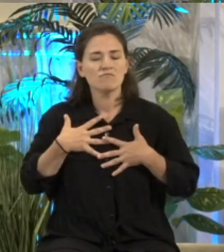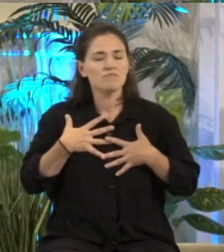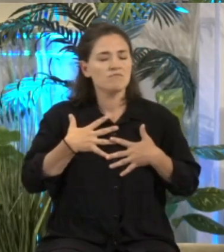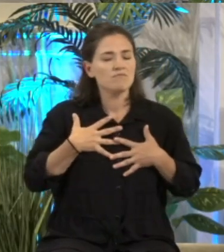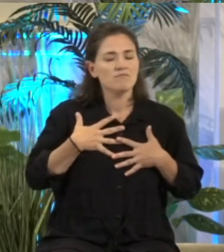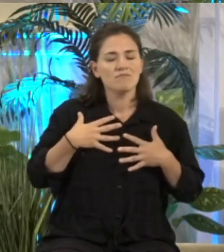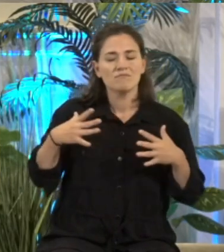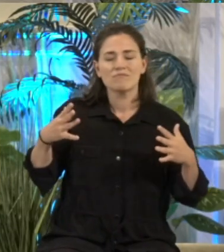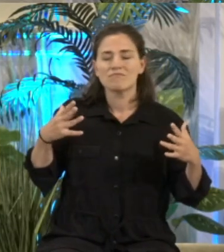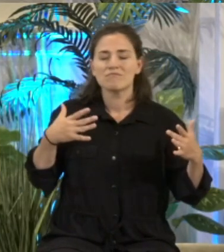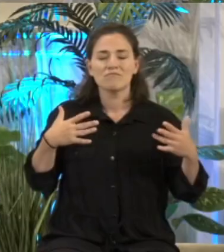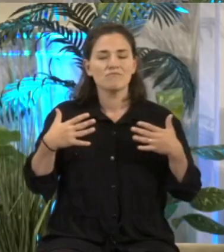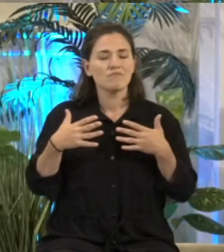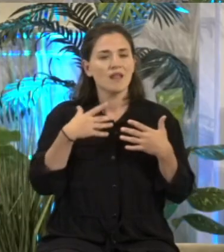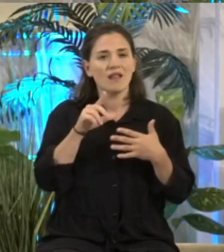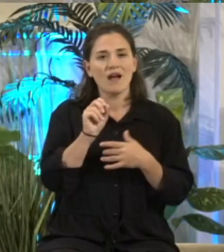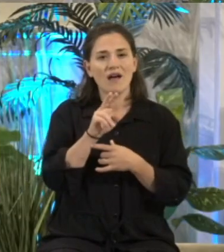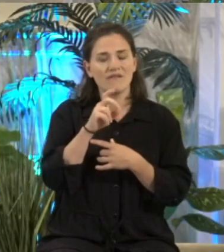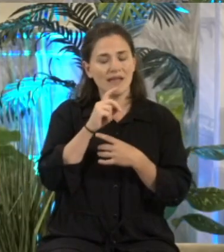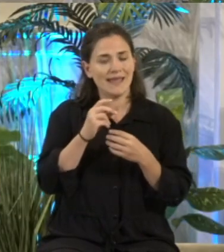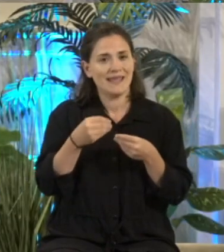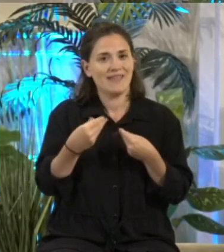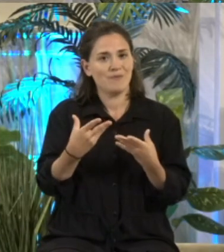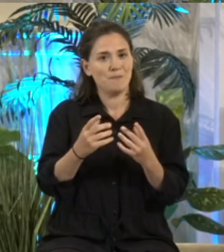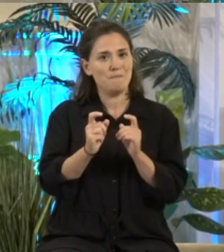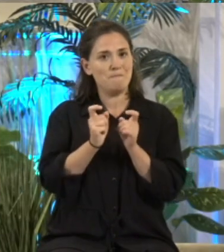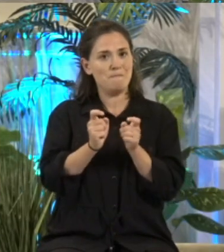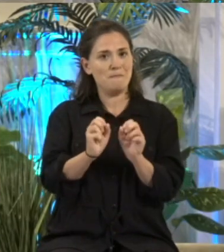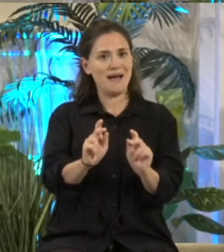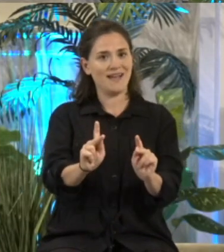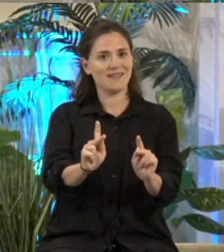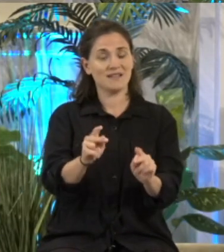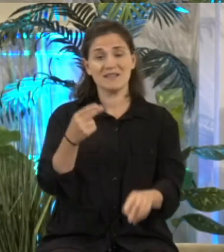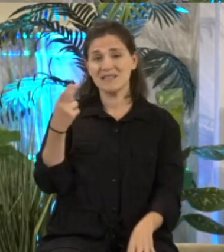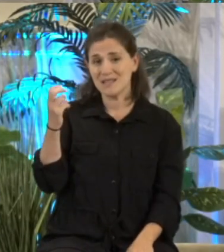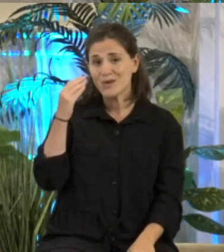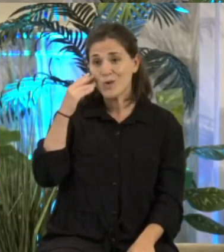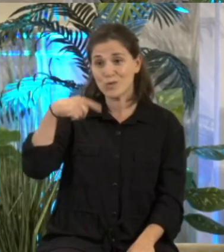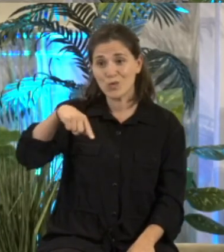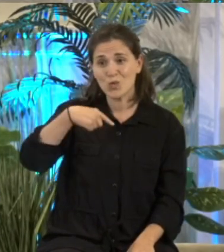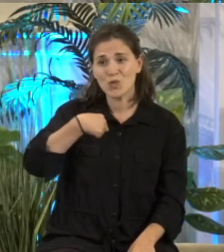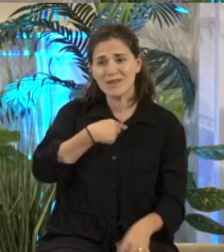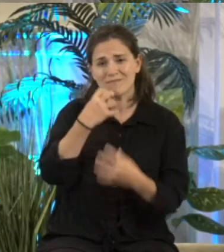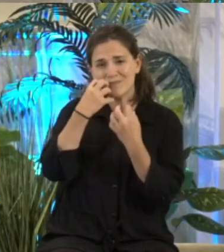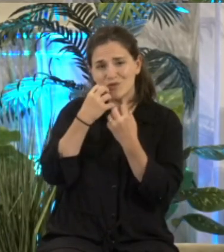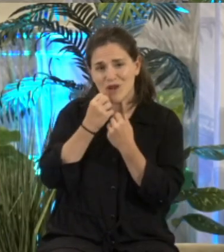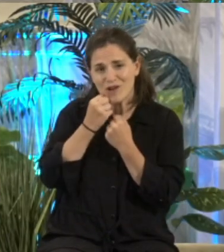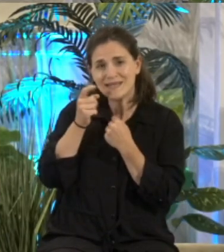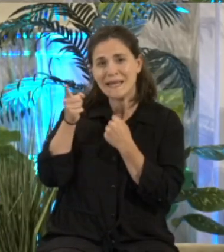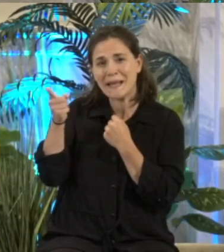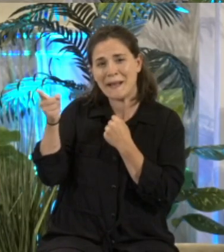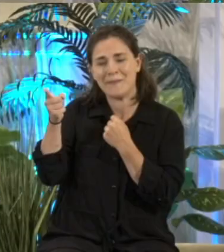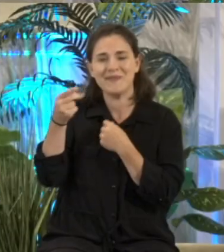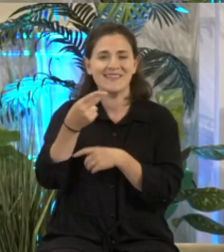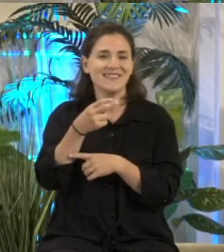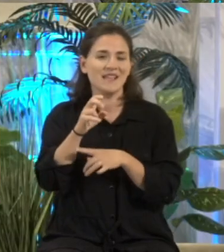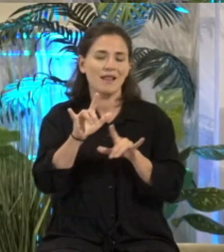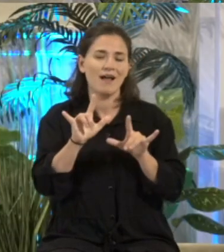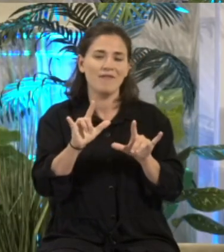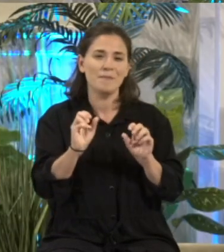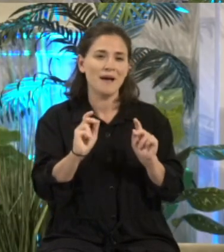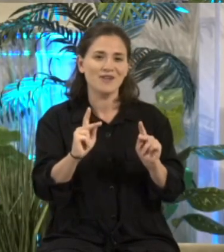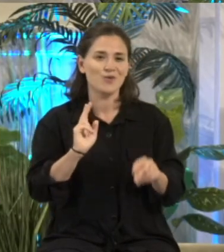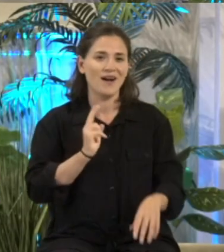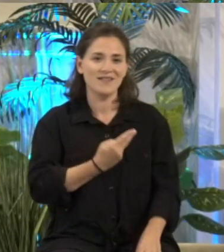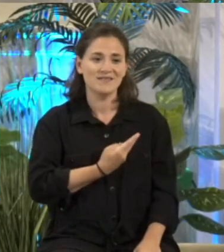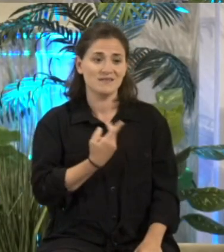back. And he knows that we love him, and he knows, and he loves us. We felt that from him